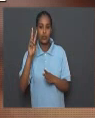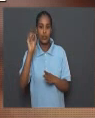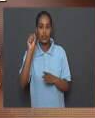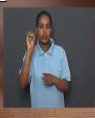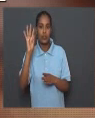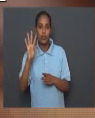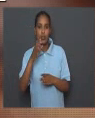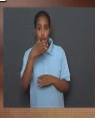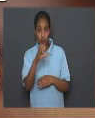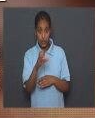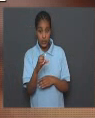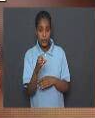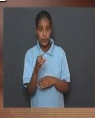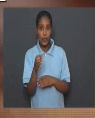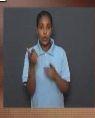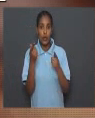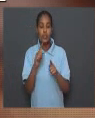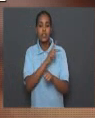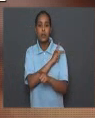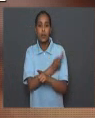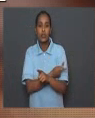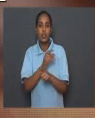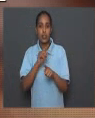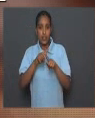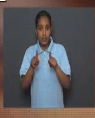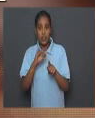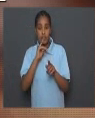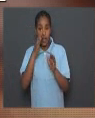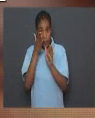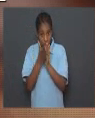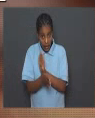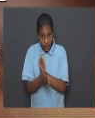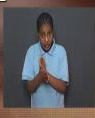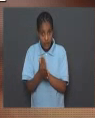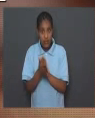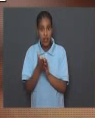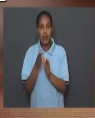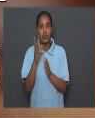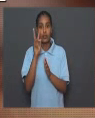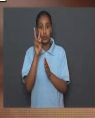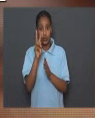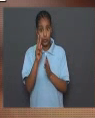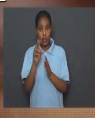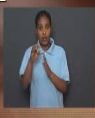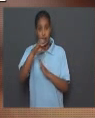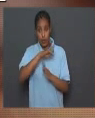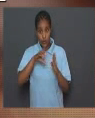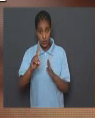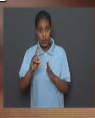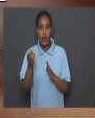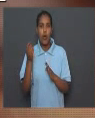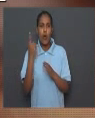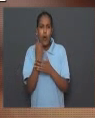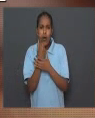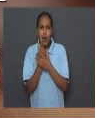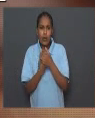acid solution, when a potential difference is applied across the two electrodes,